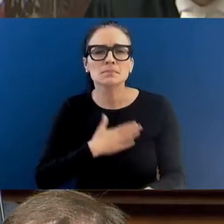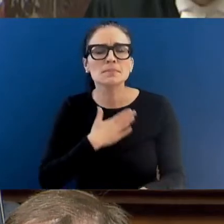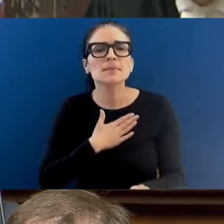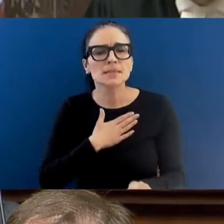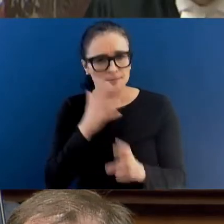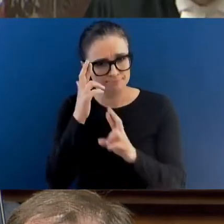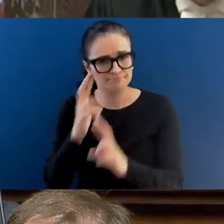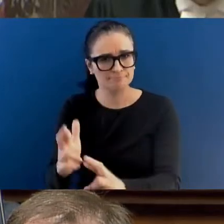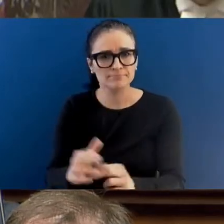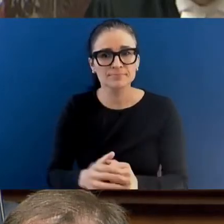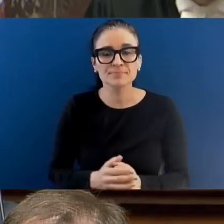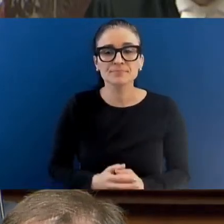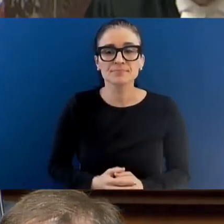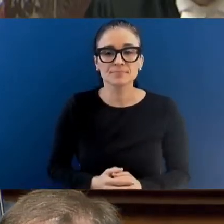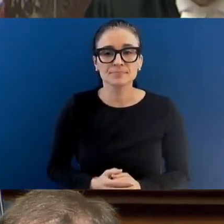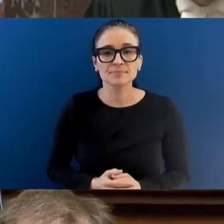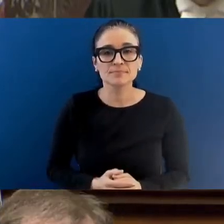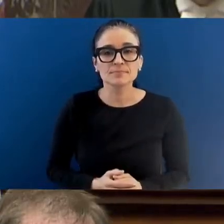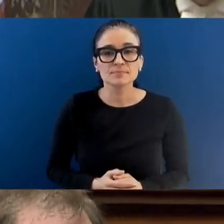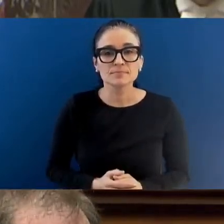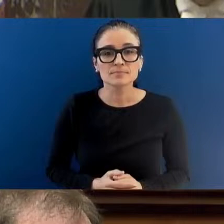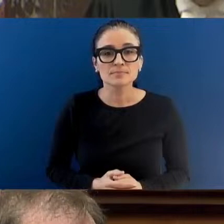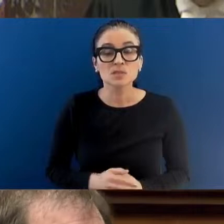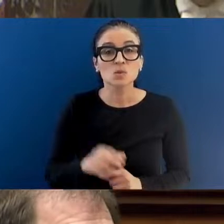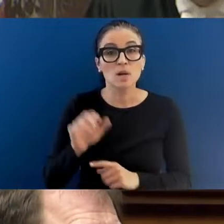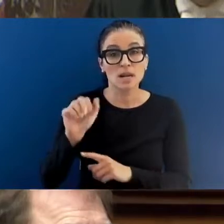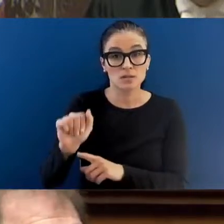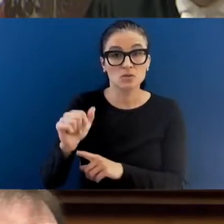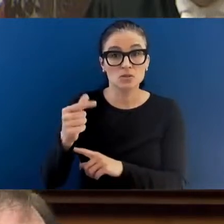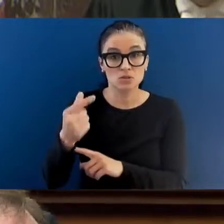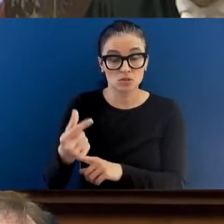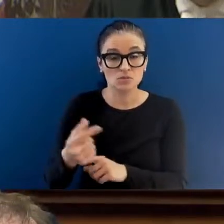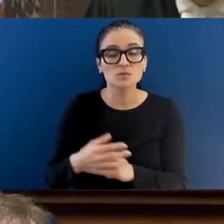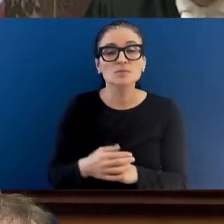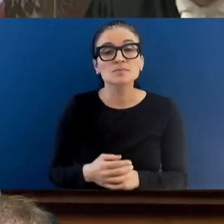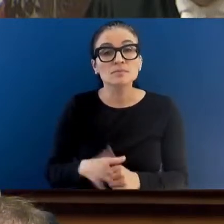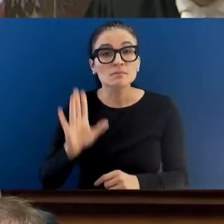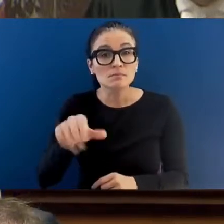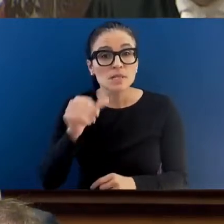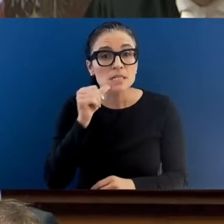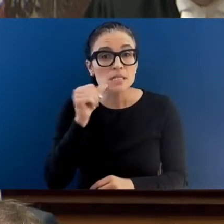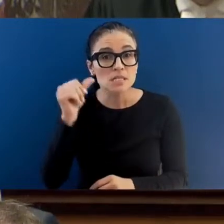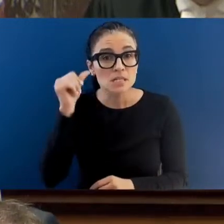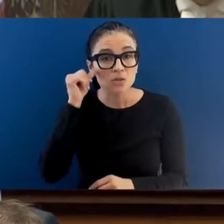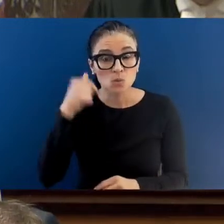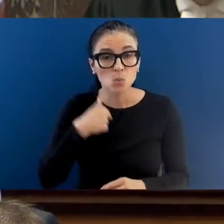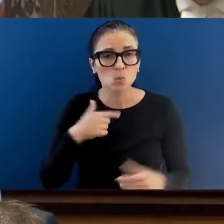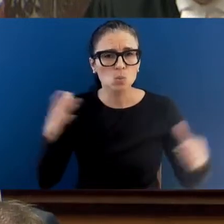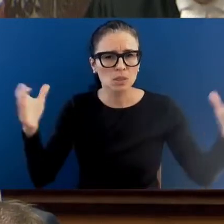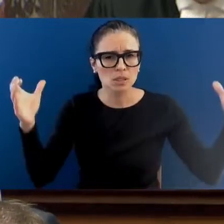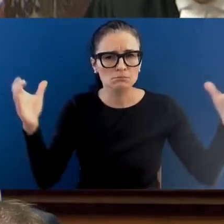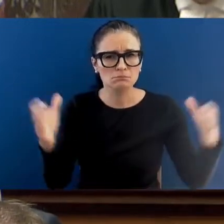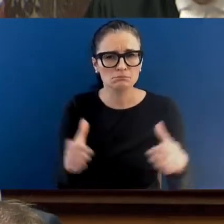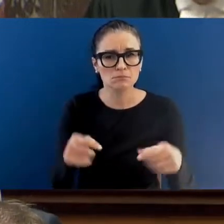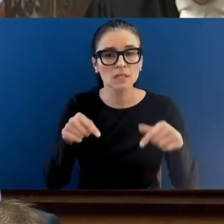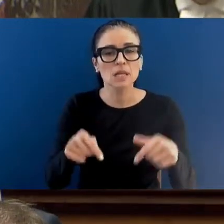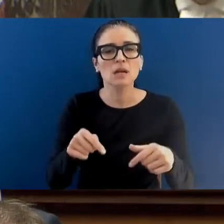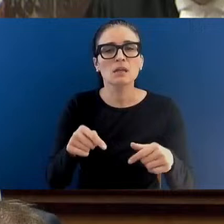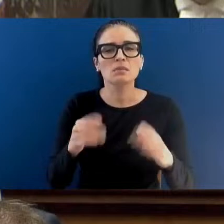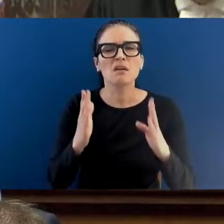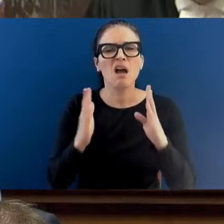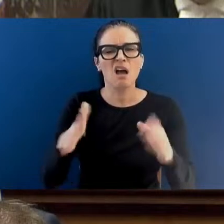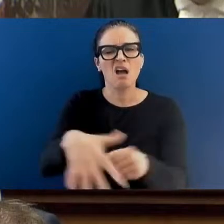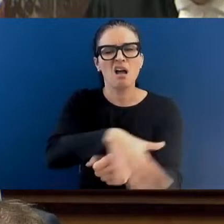with survivors and members of the Jewish community in the Hall of Honor. to commemorate